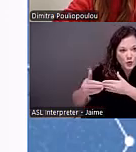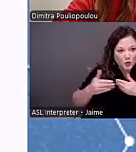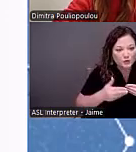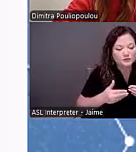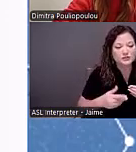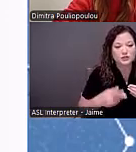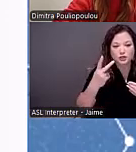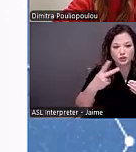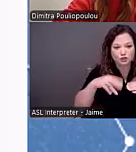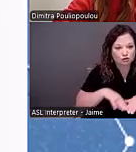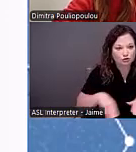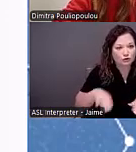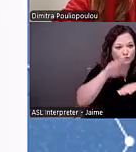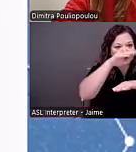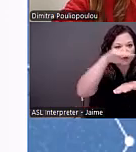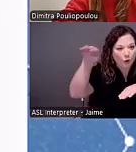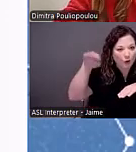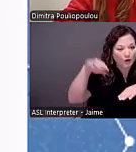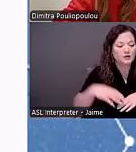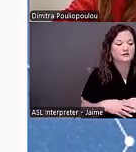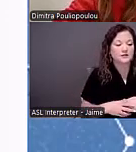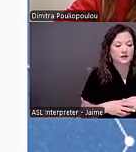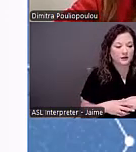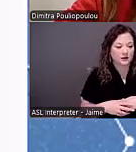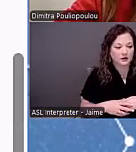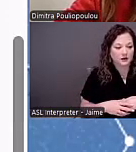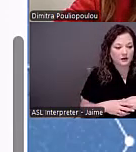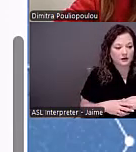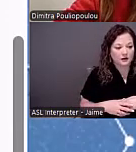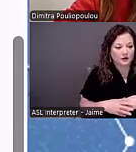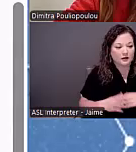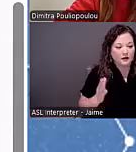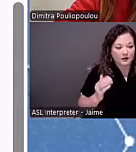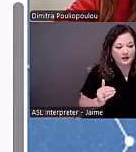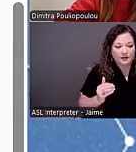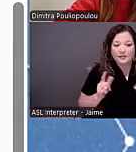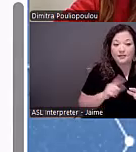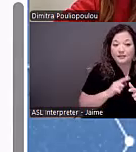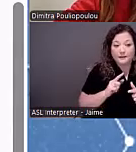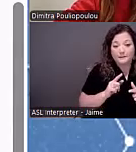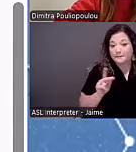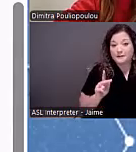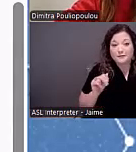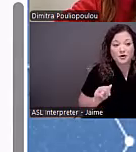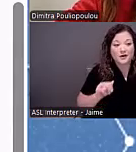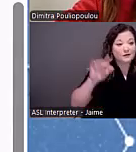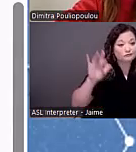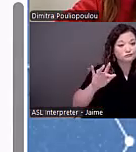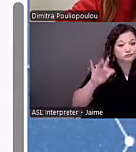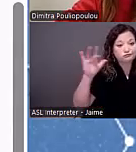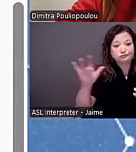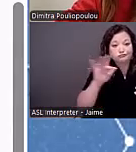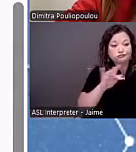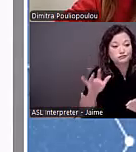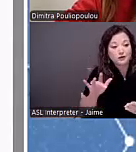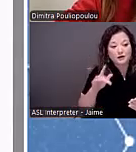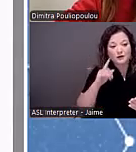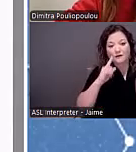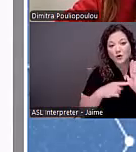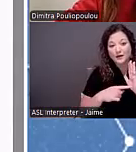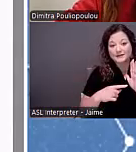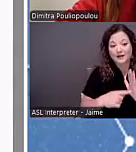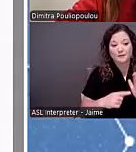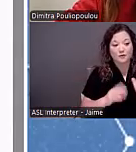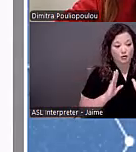floors. And then people can click in different rooms, for example, the hallway, and